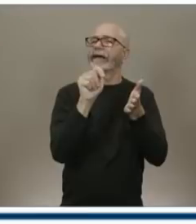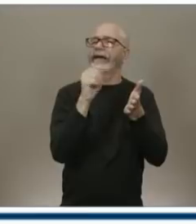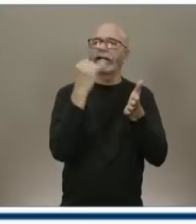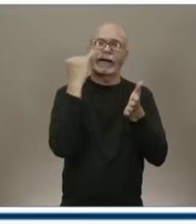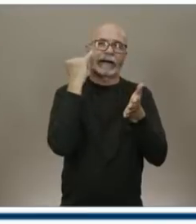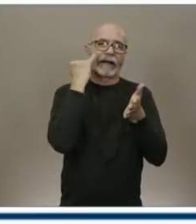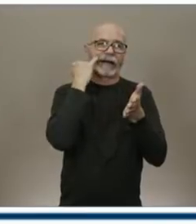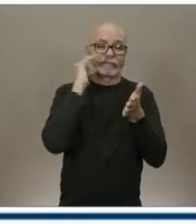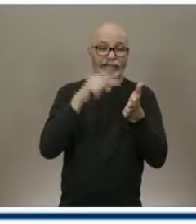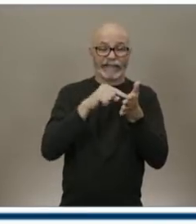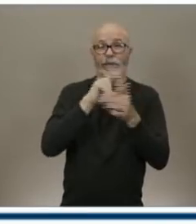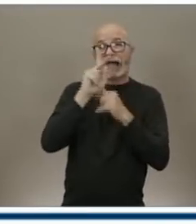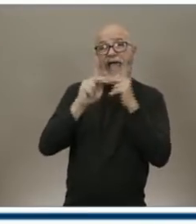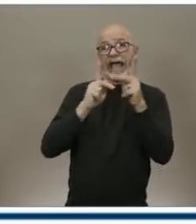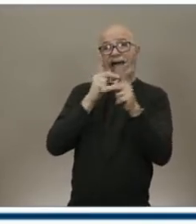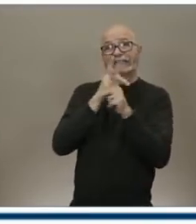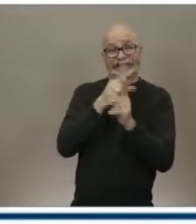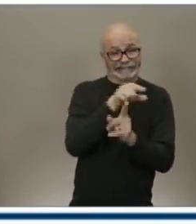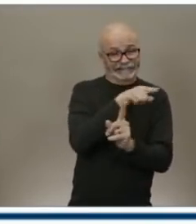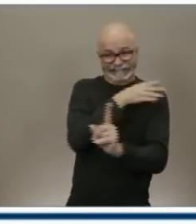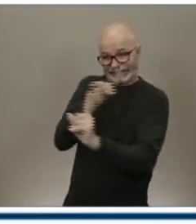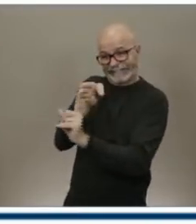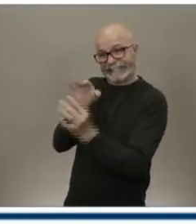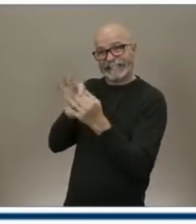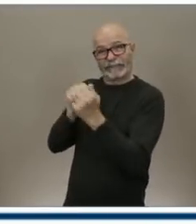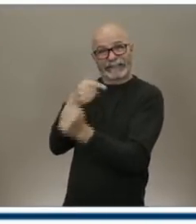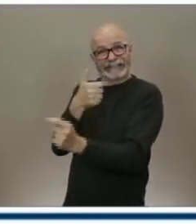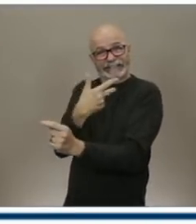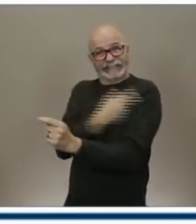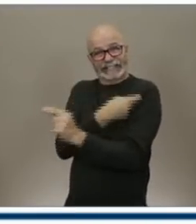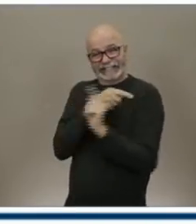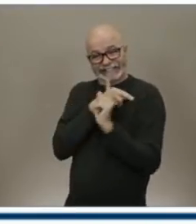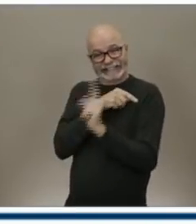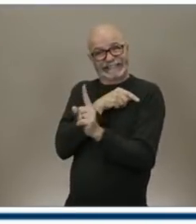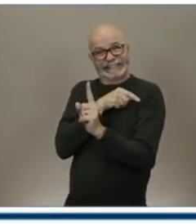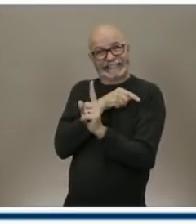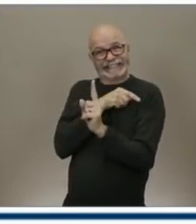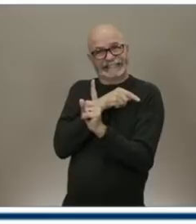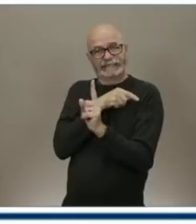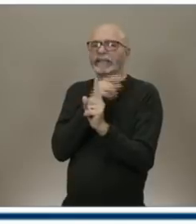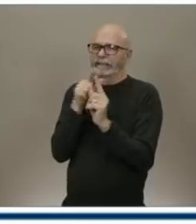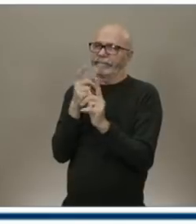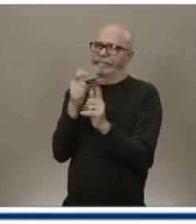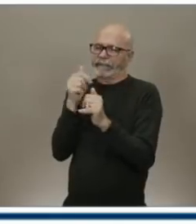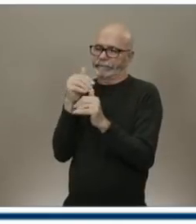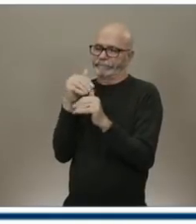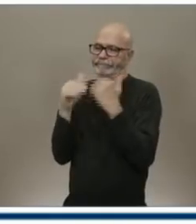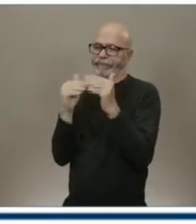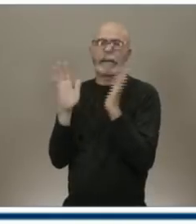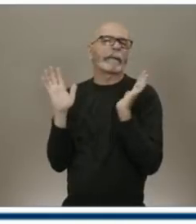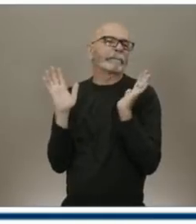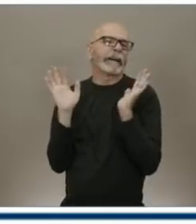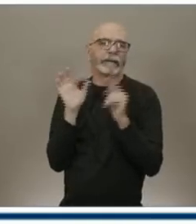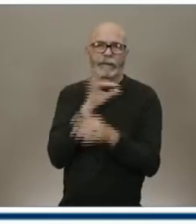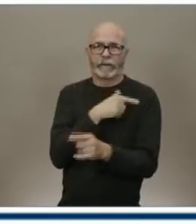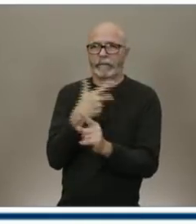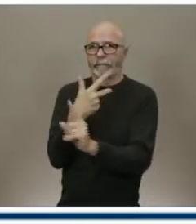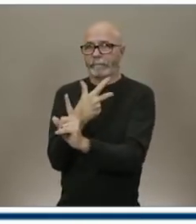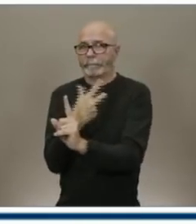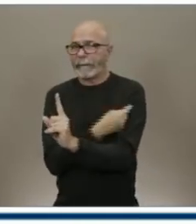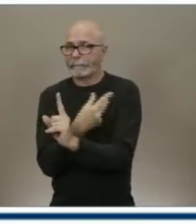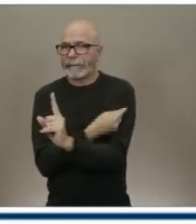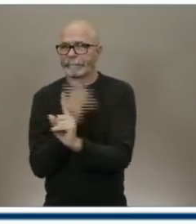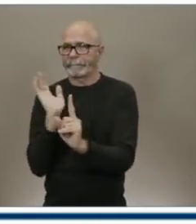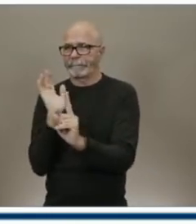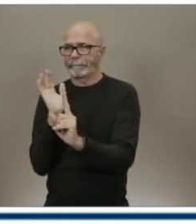focus on just this vaccine, that's been able to be done faster. But they're new from the extent that we still don't have